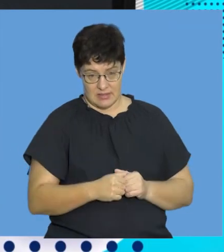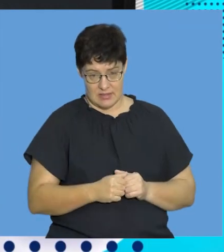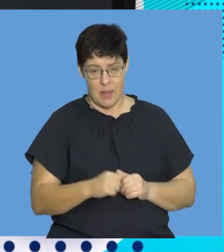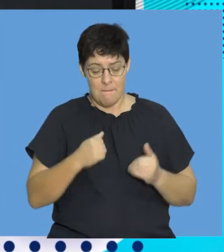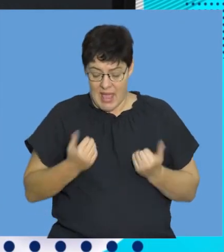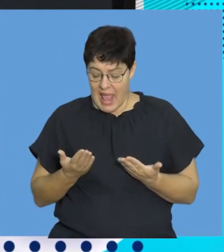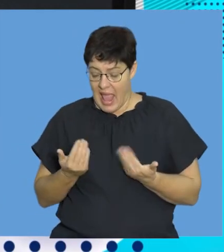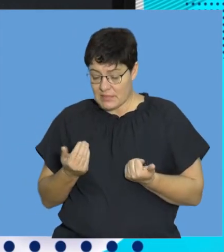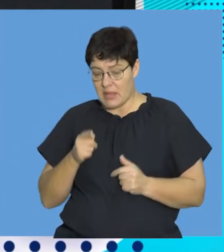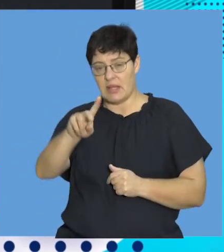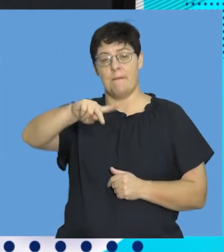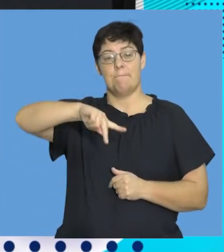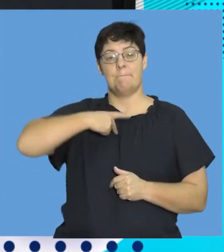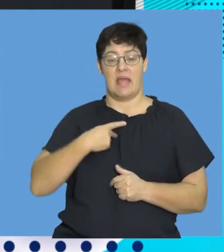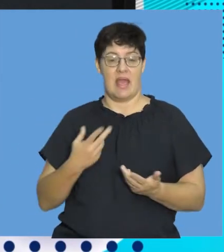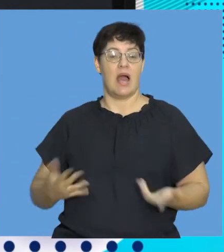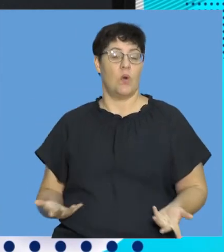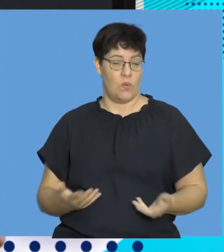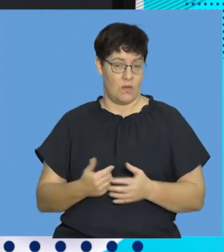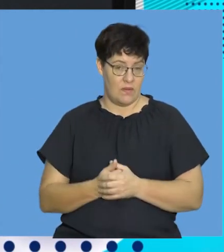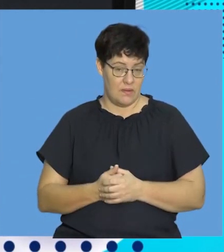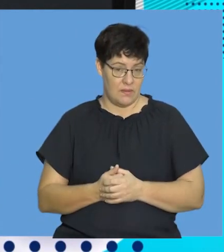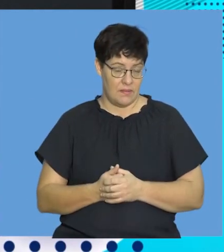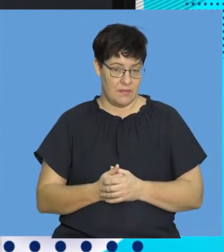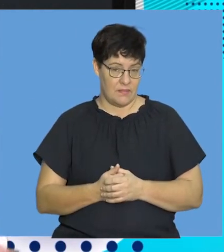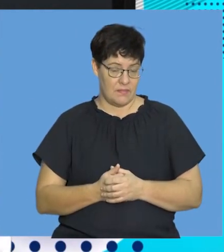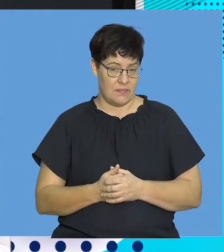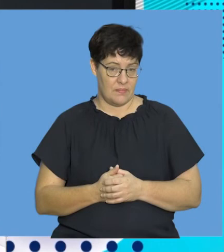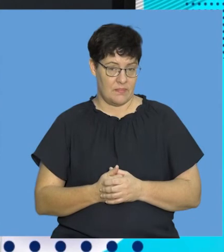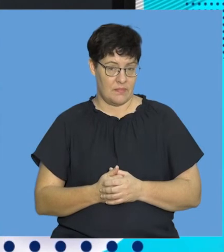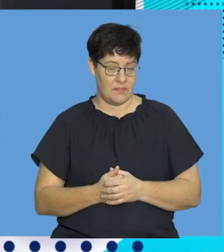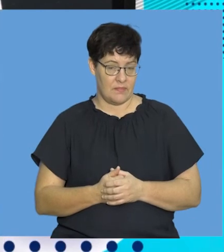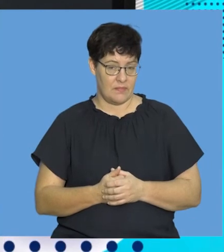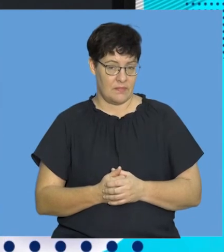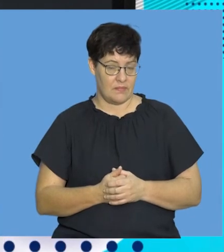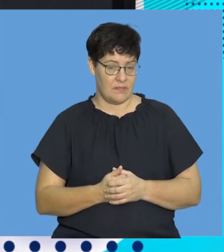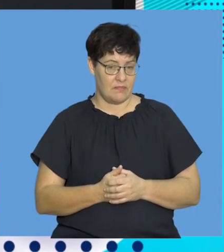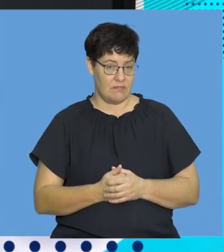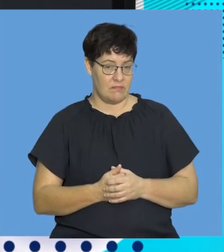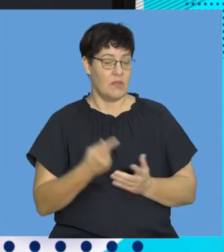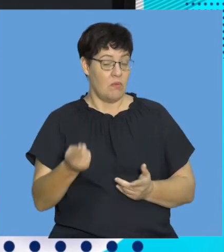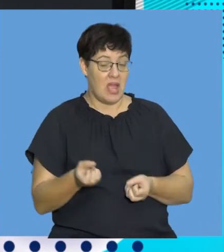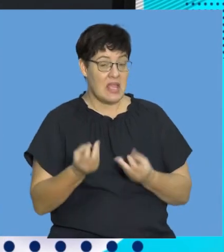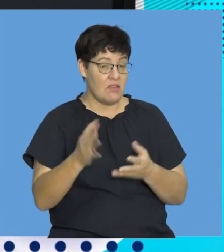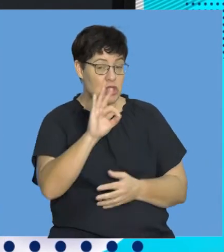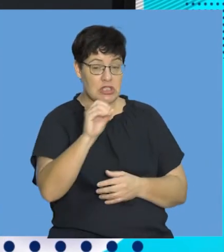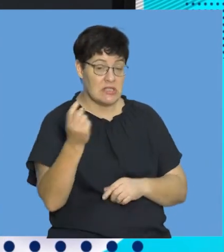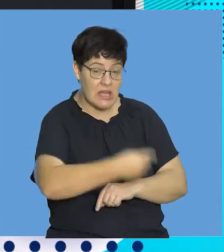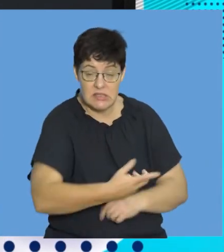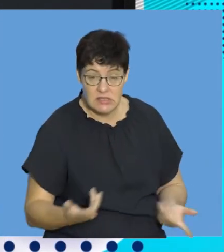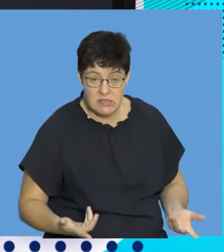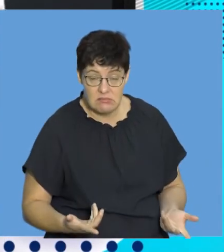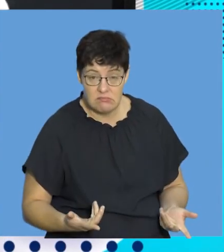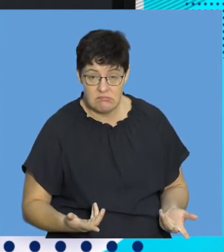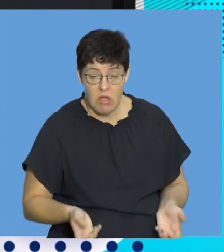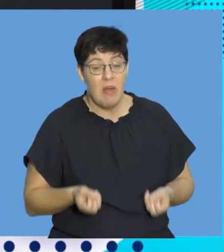you expecting your debtors to settle their debt? In other words, are you allowing them 30 days? And if